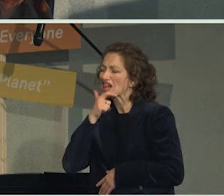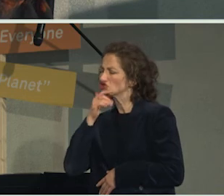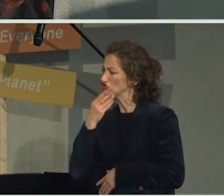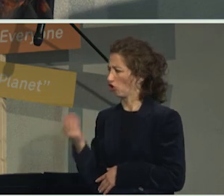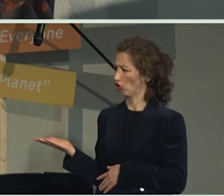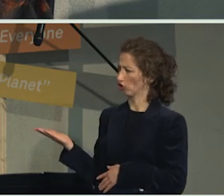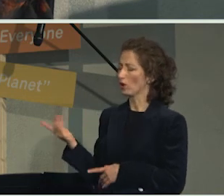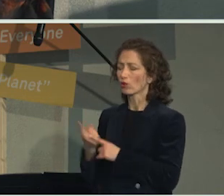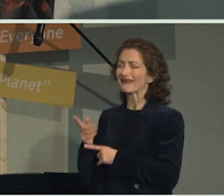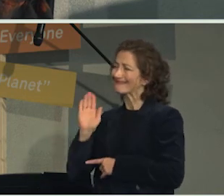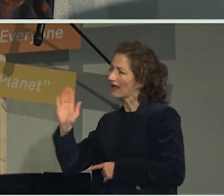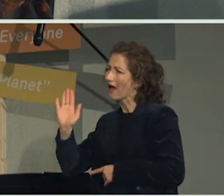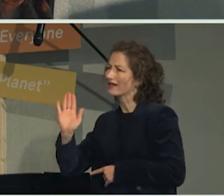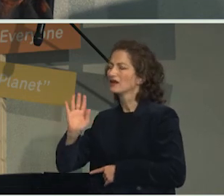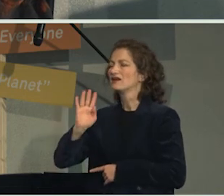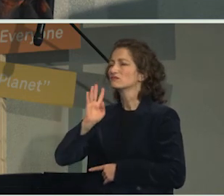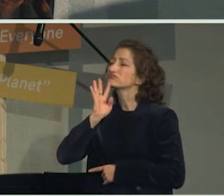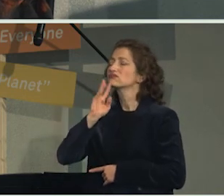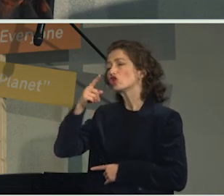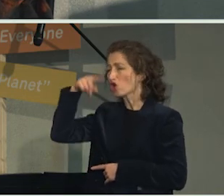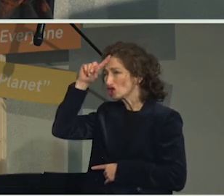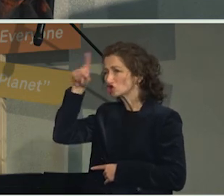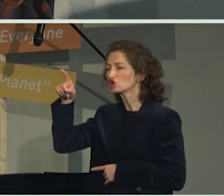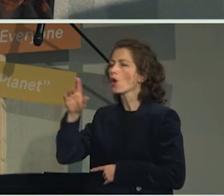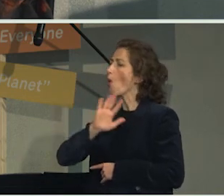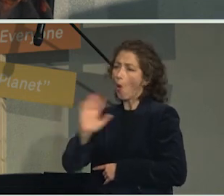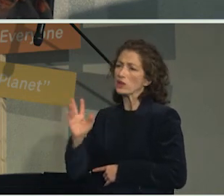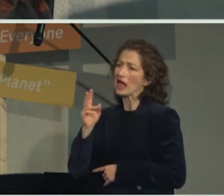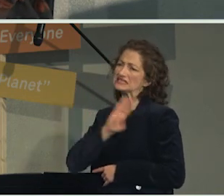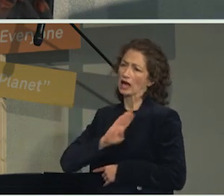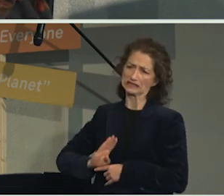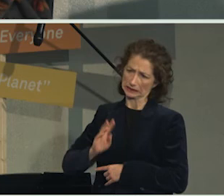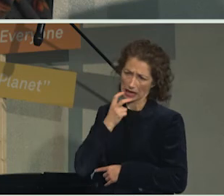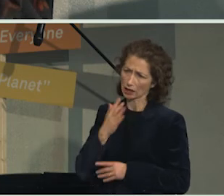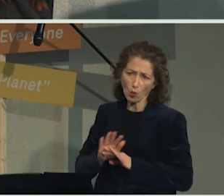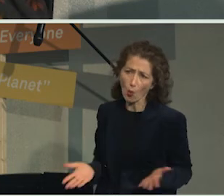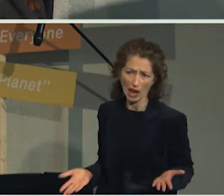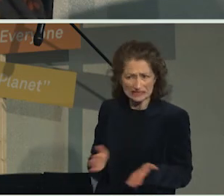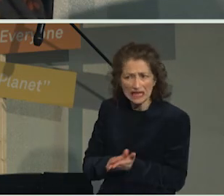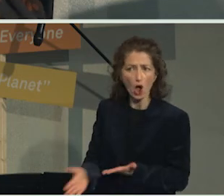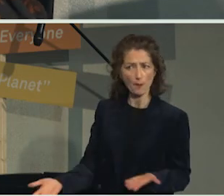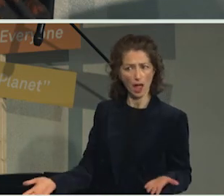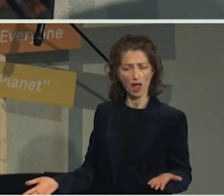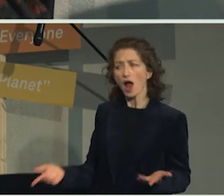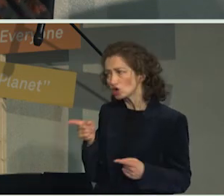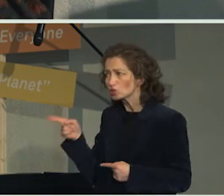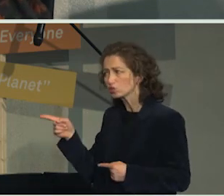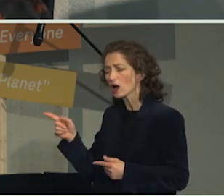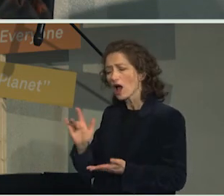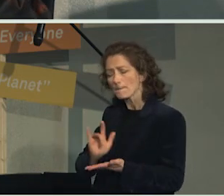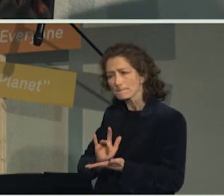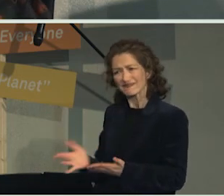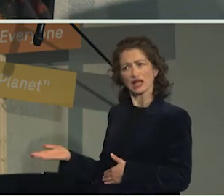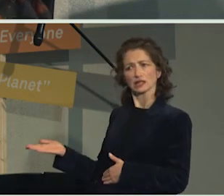your German has no Saxonian dialect. I think you would be the perfect face